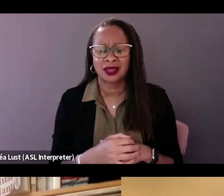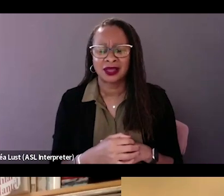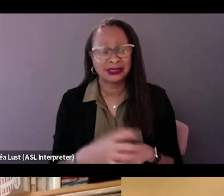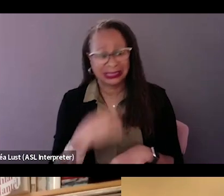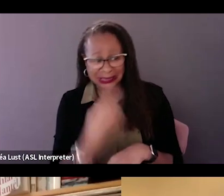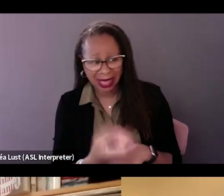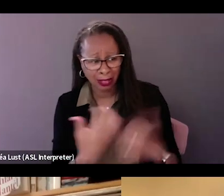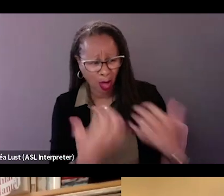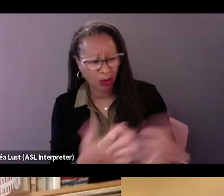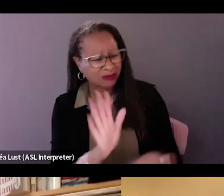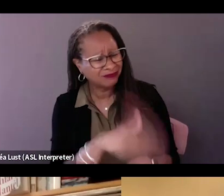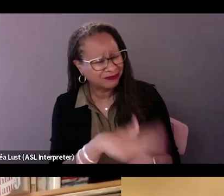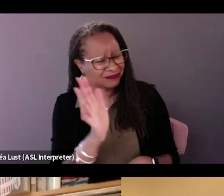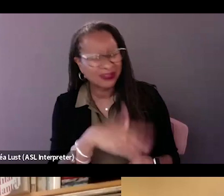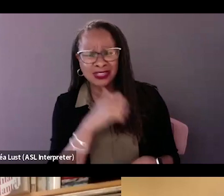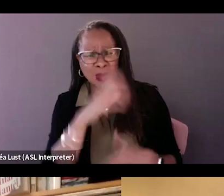his audiences that